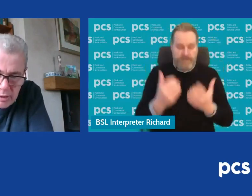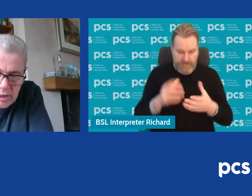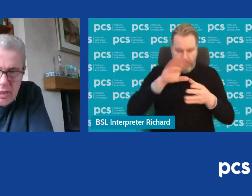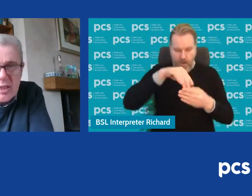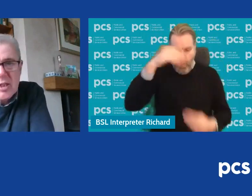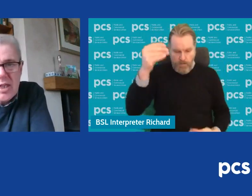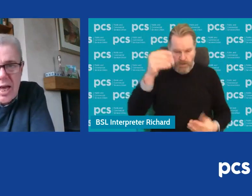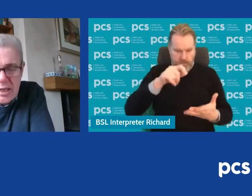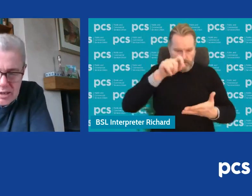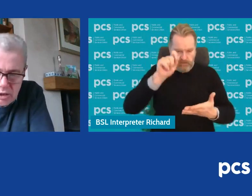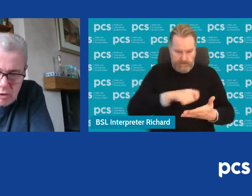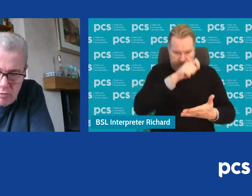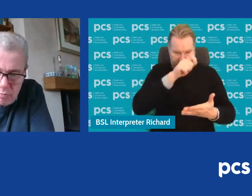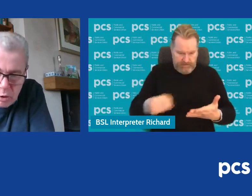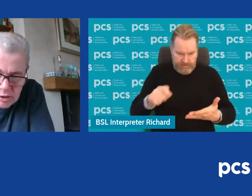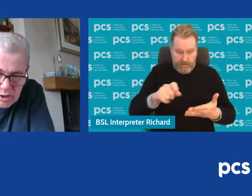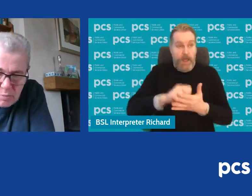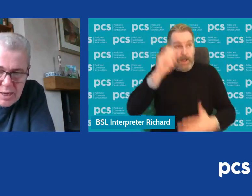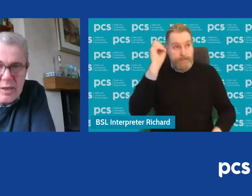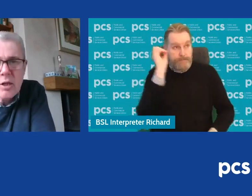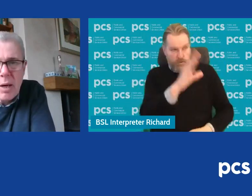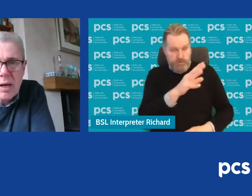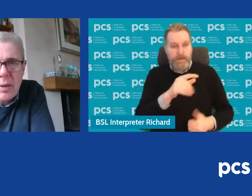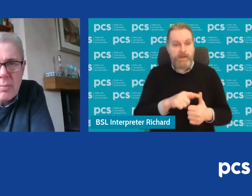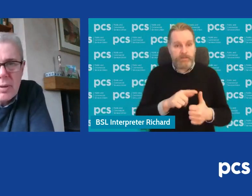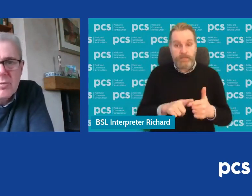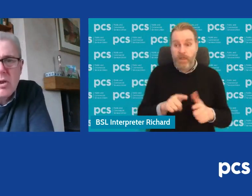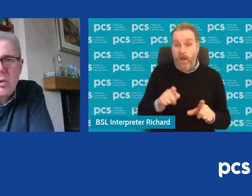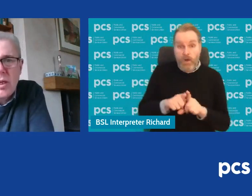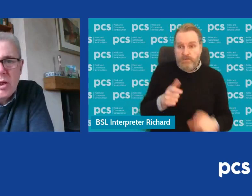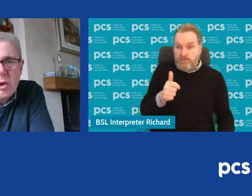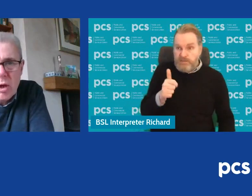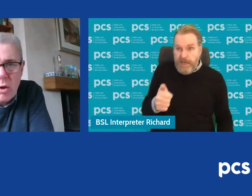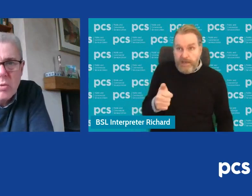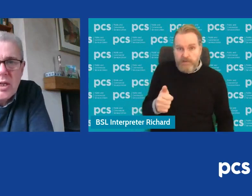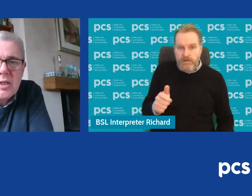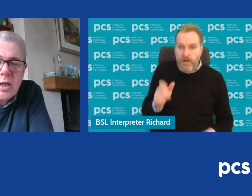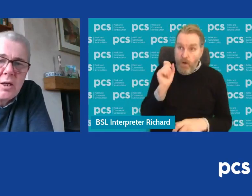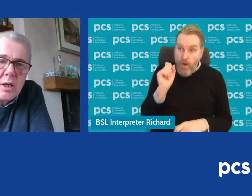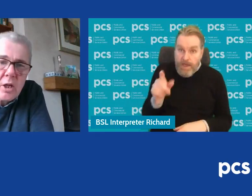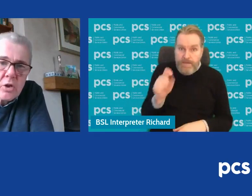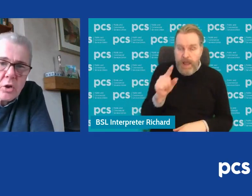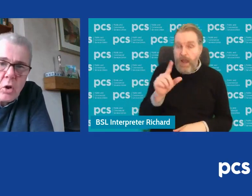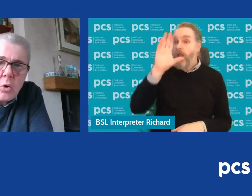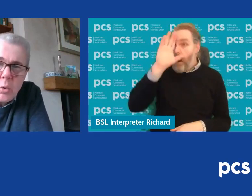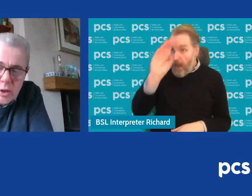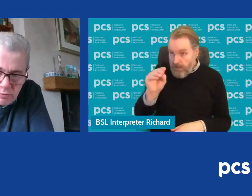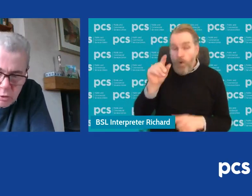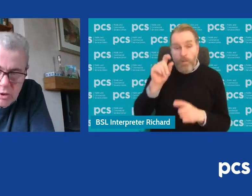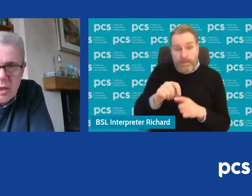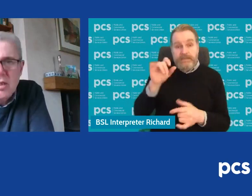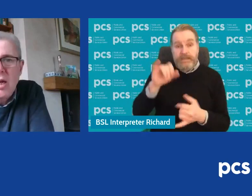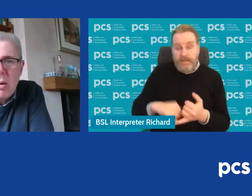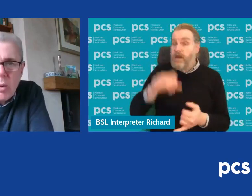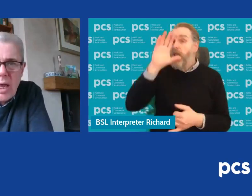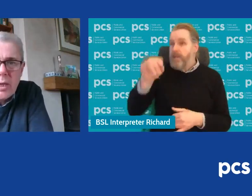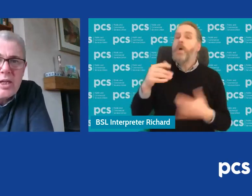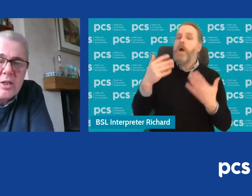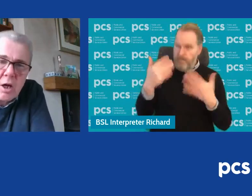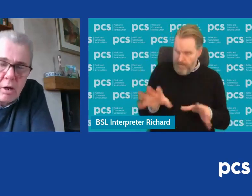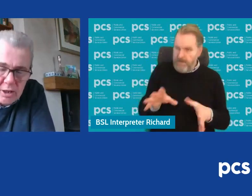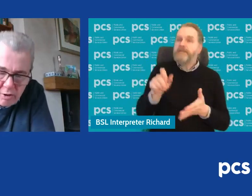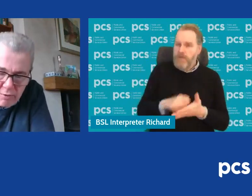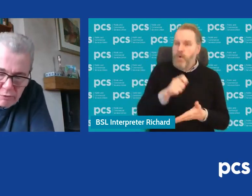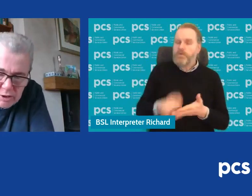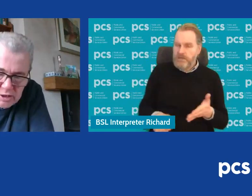away. It is to tell us that you have posted back your ballot paper so that we can use our own data to know who has voted and where we